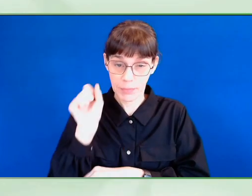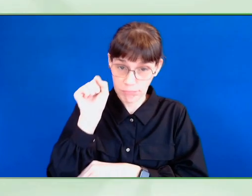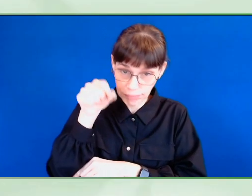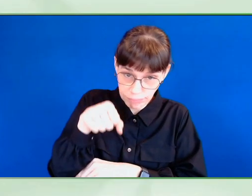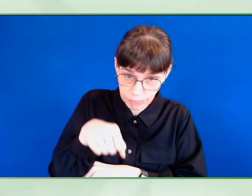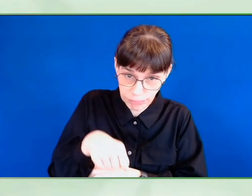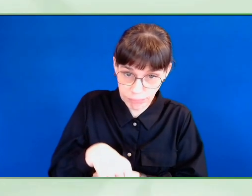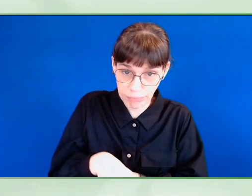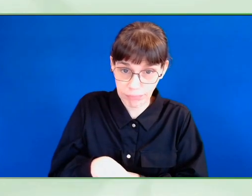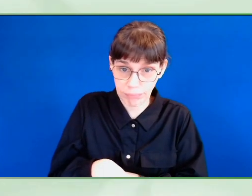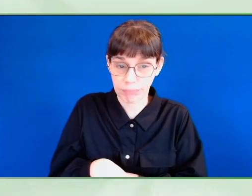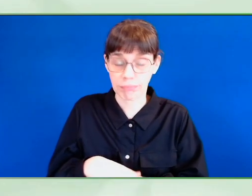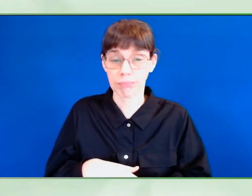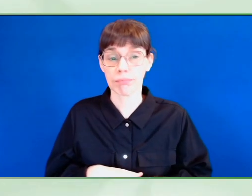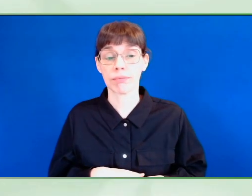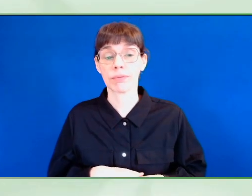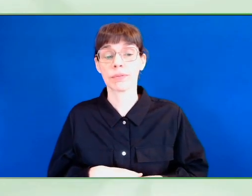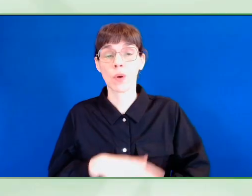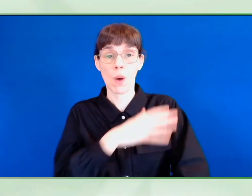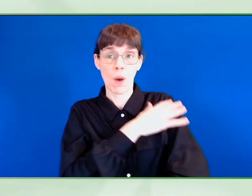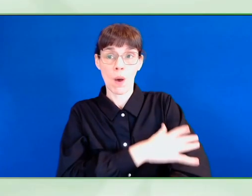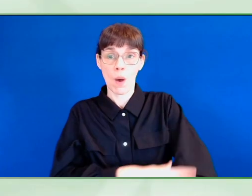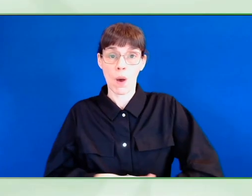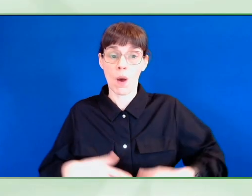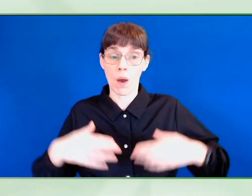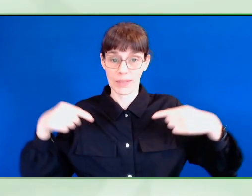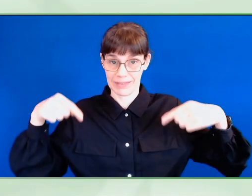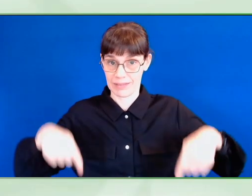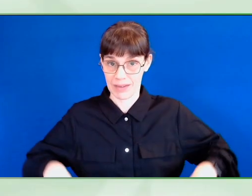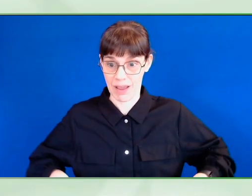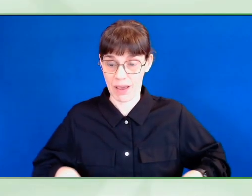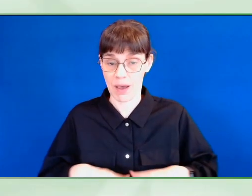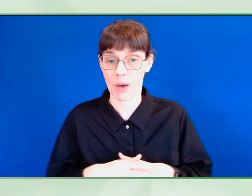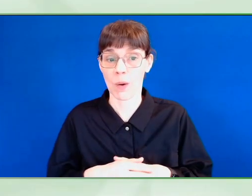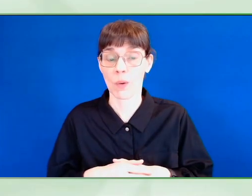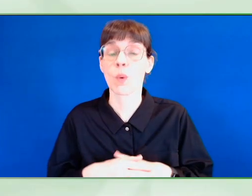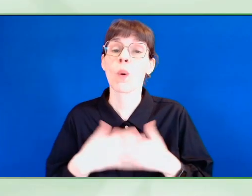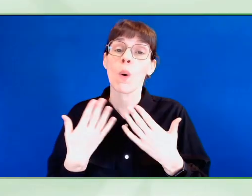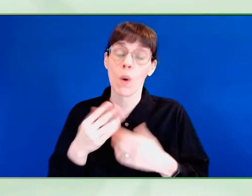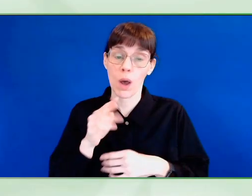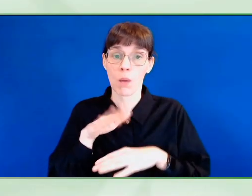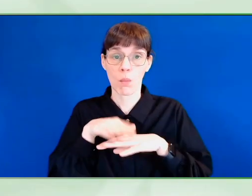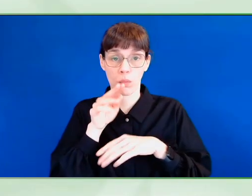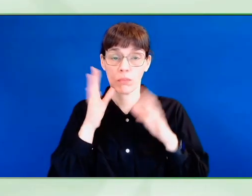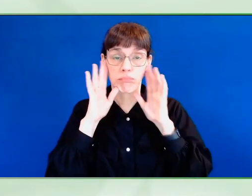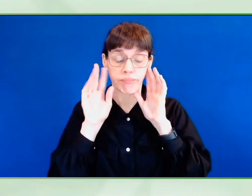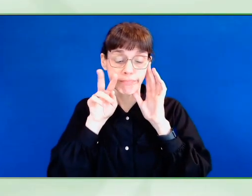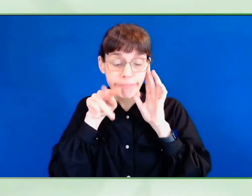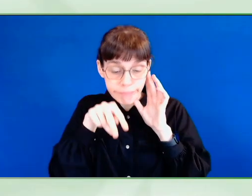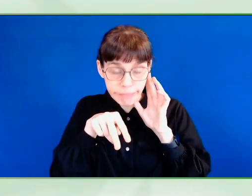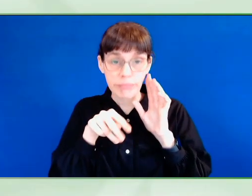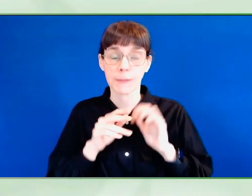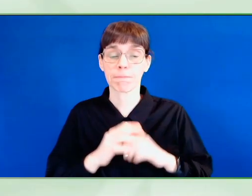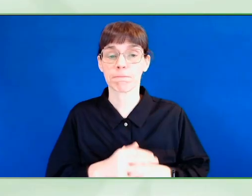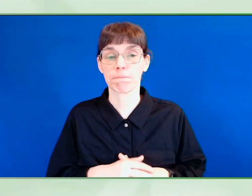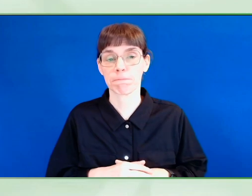Arms dangling down behind the legs, or your gaze coming down towards the floor, your chin tucking towards the